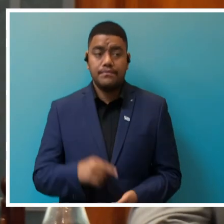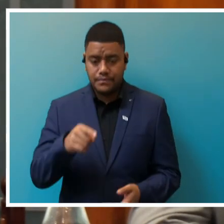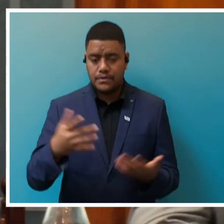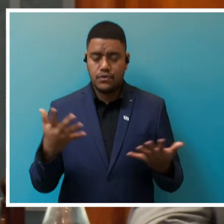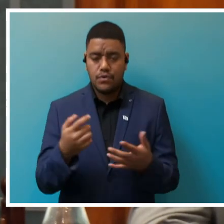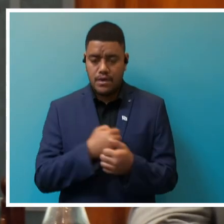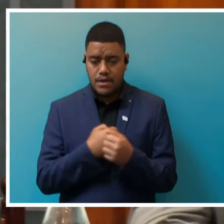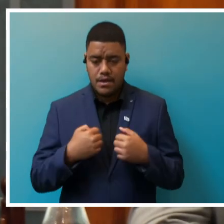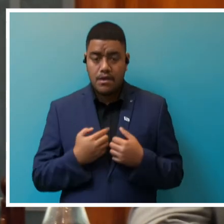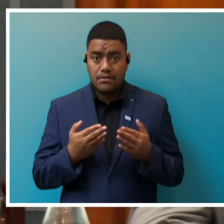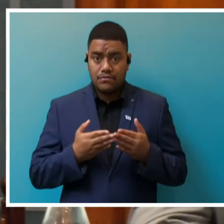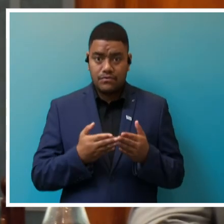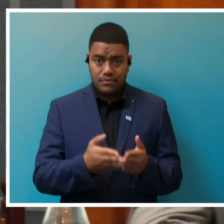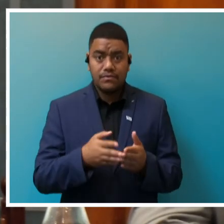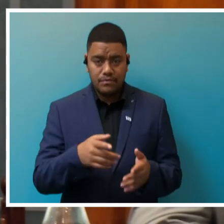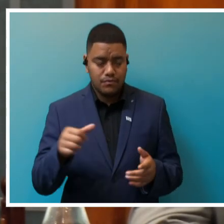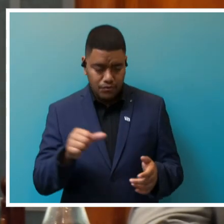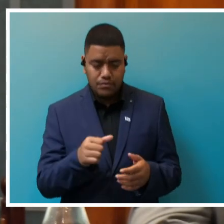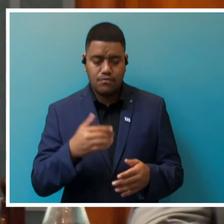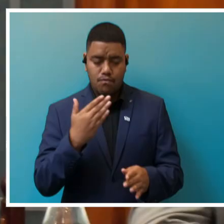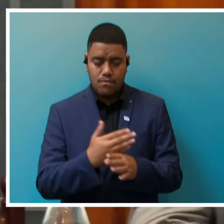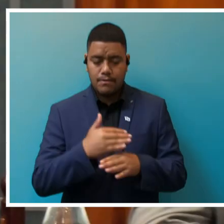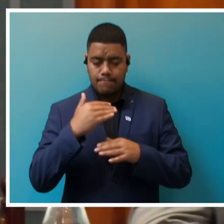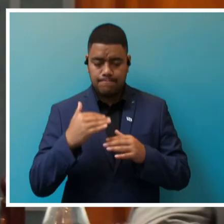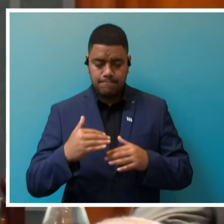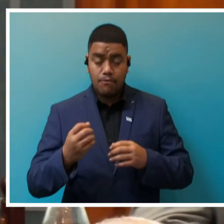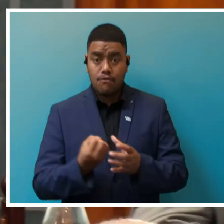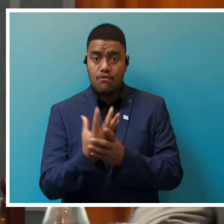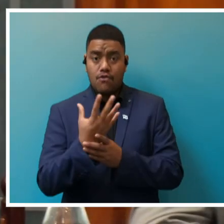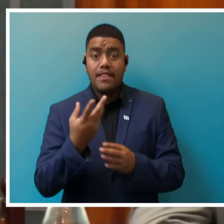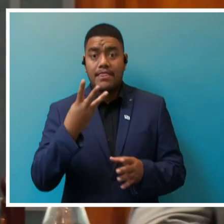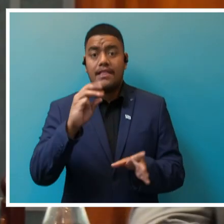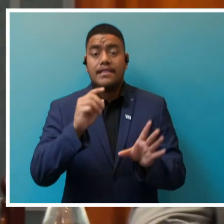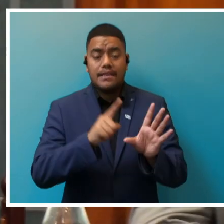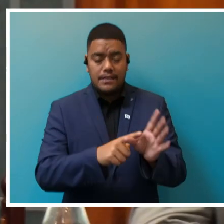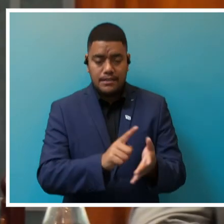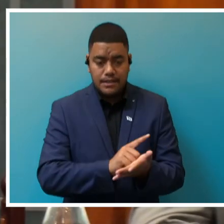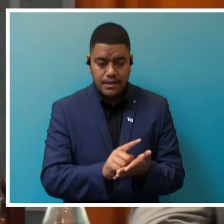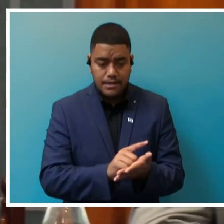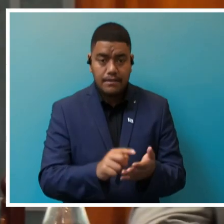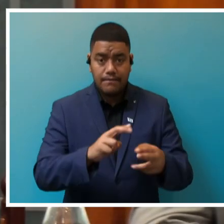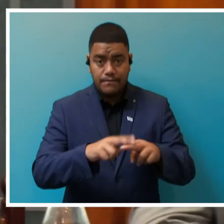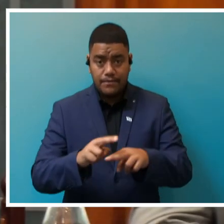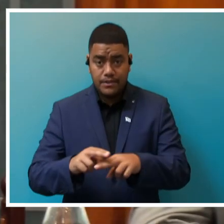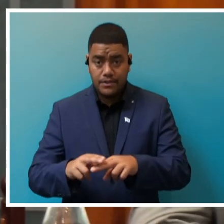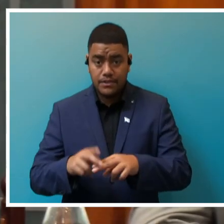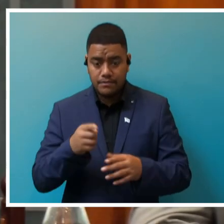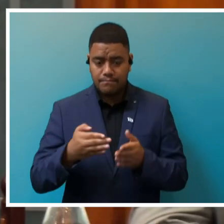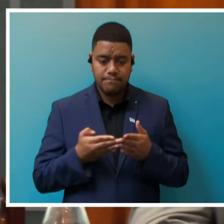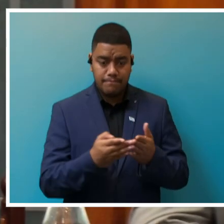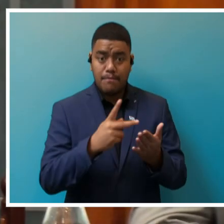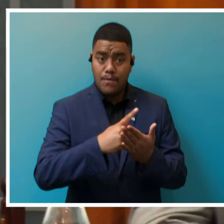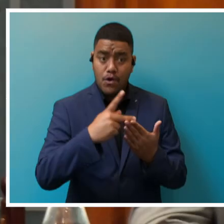current sheep industry was conceived. About 30 years later, the Fiji Mutton Sheep Project